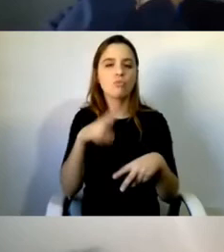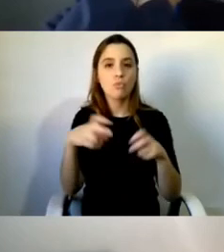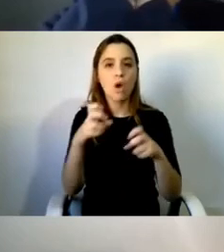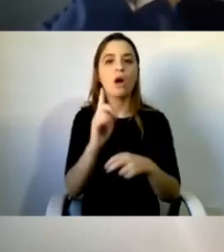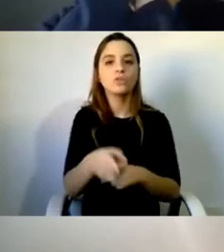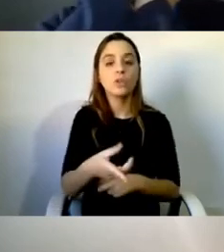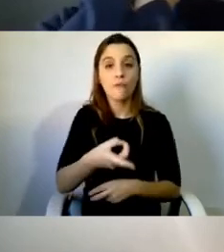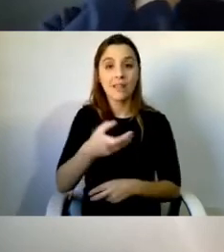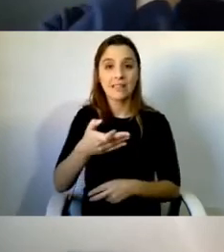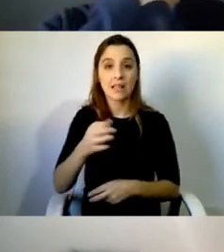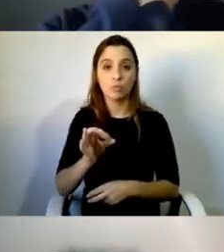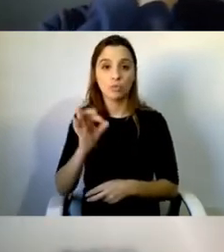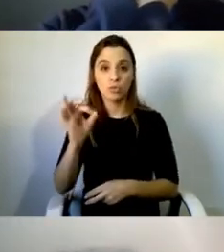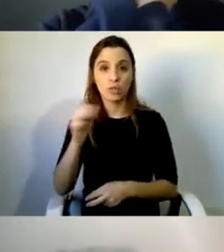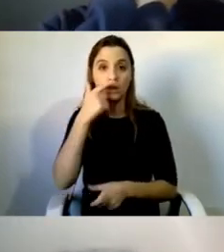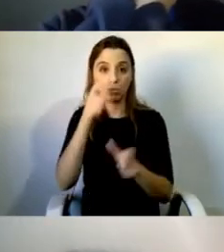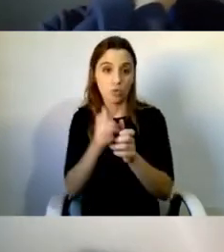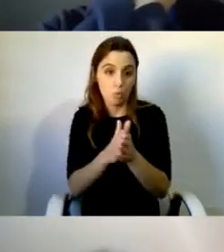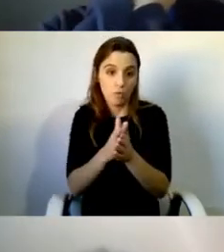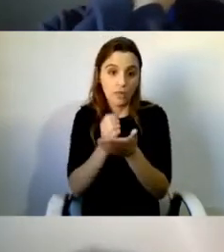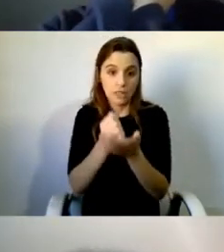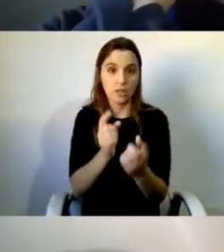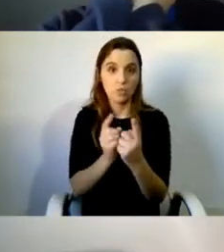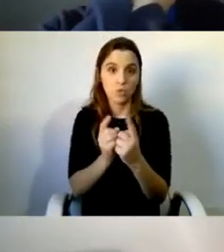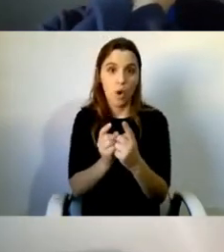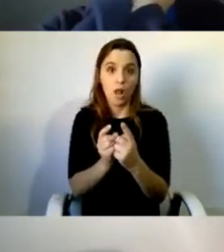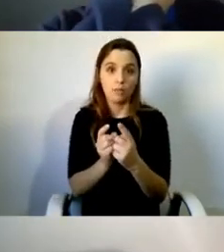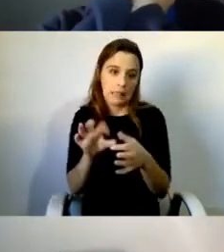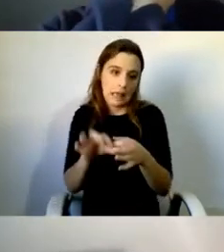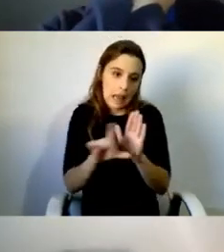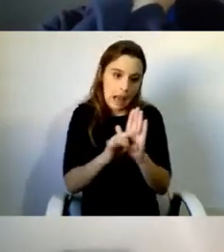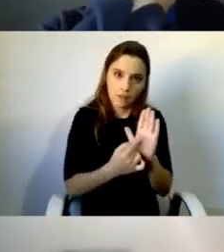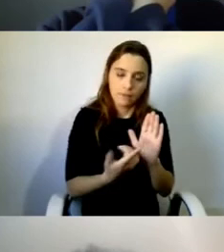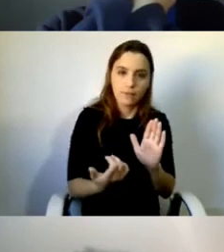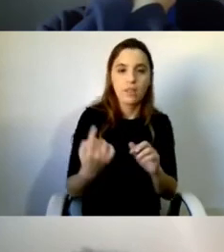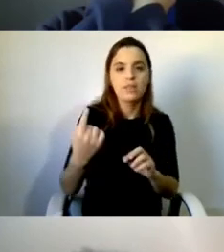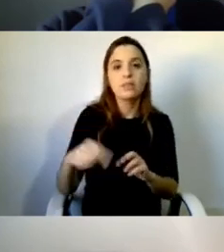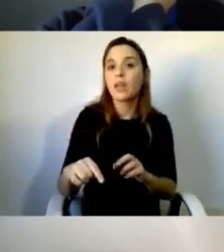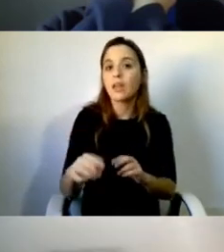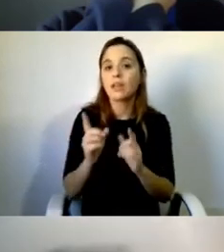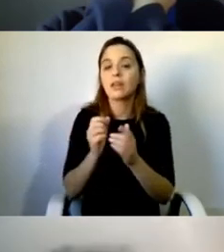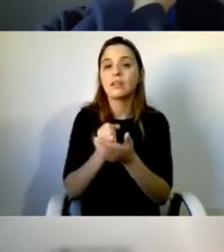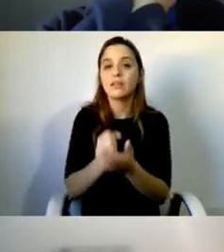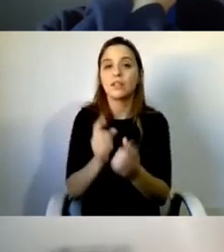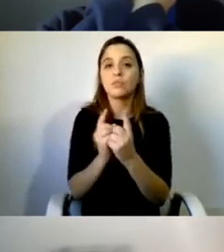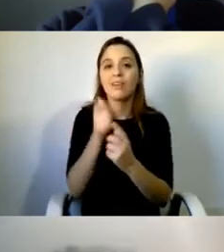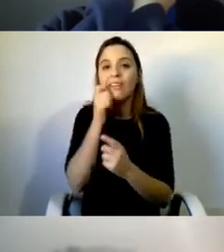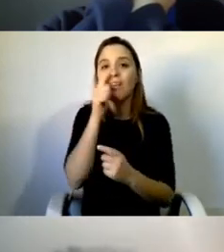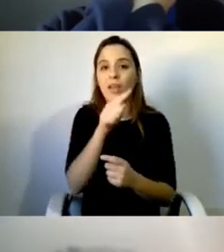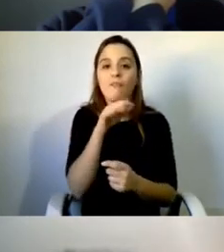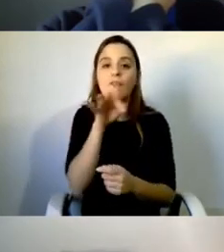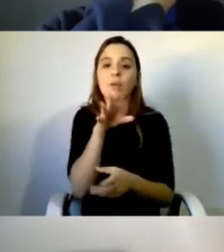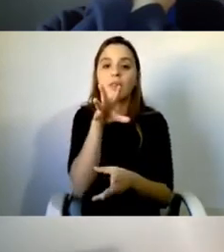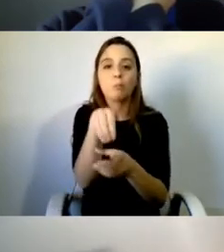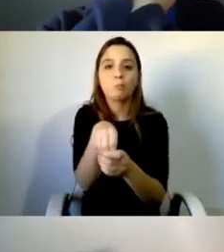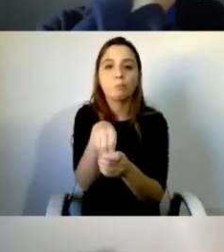law have their PAs within the families. So, and there is no surprise